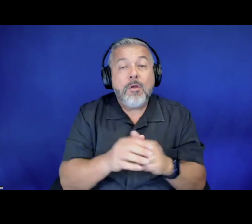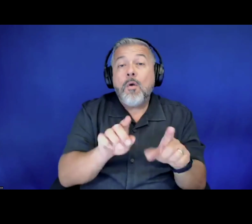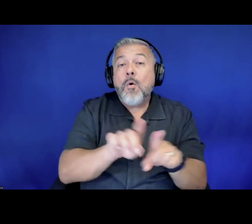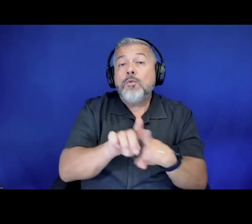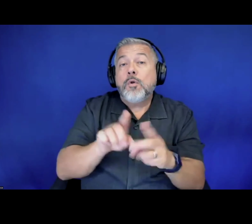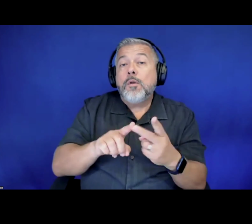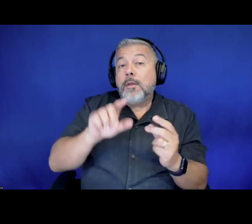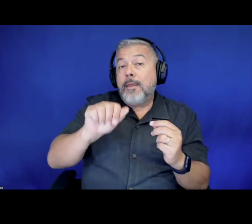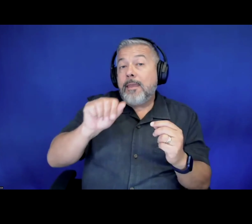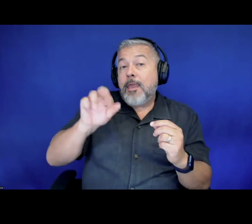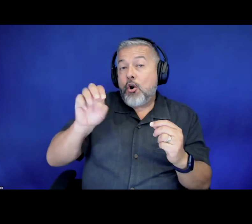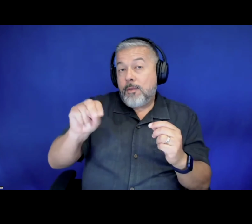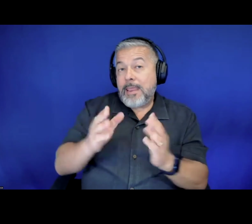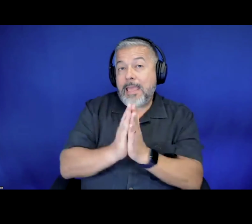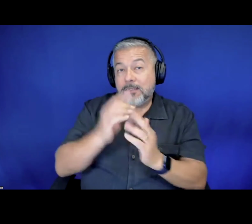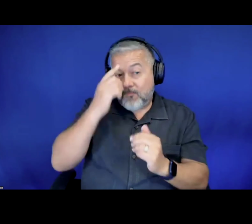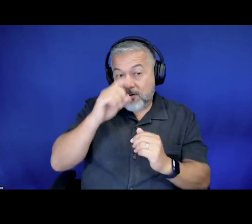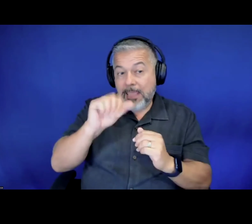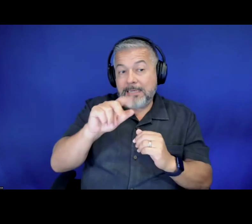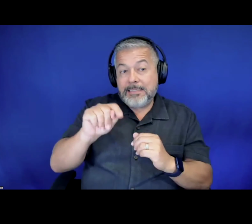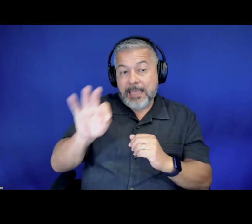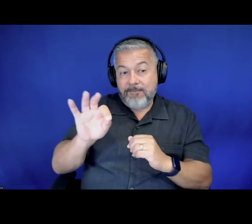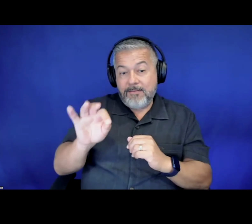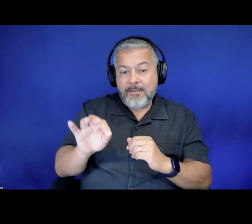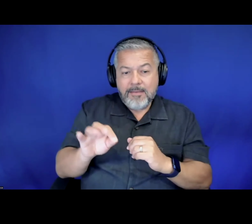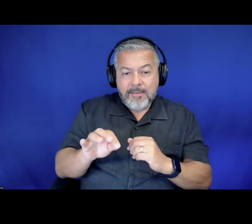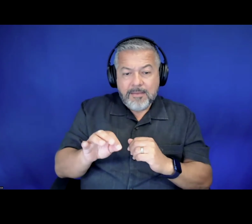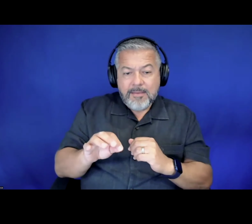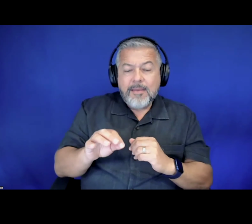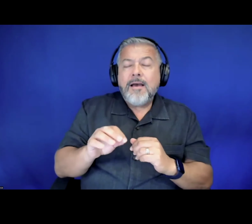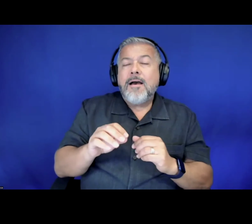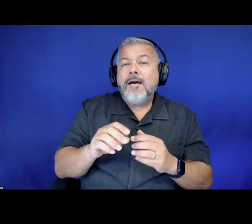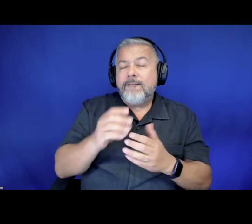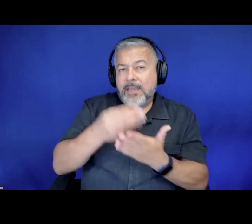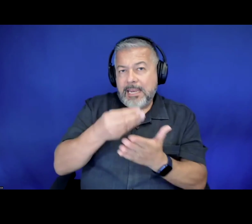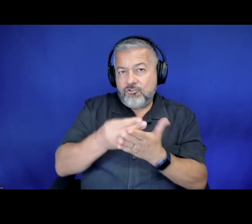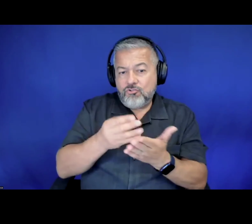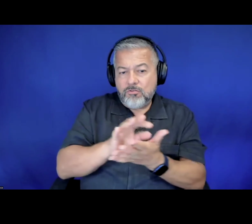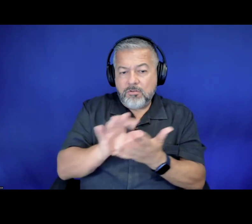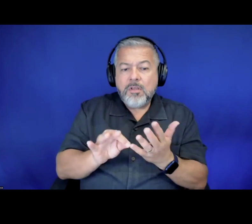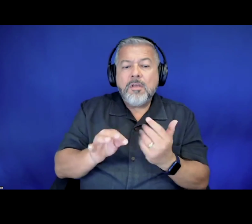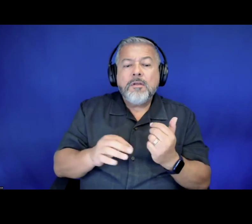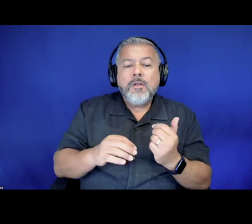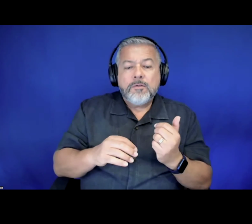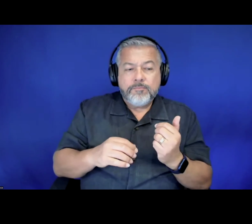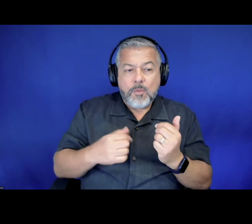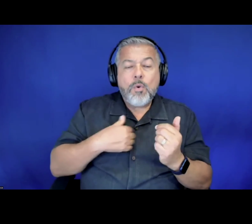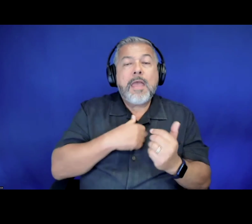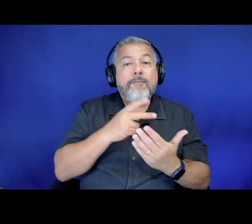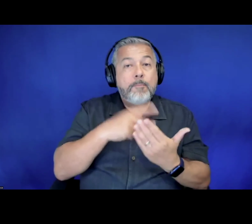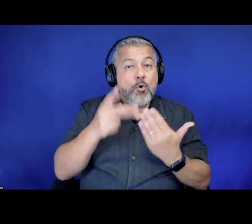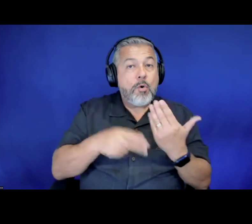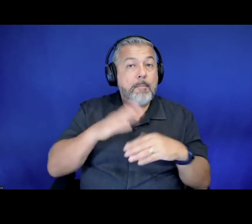mentioned specifically for AT Act financing options, so probably through our ability tools. We have a program on